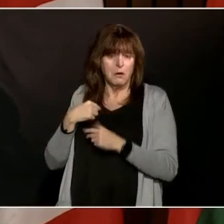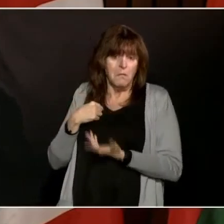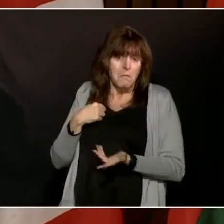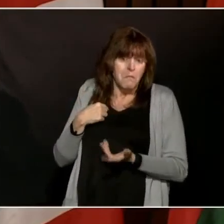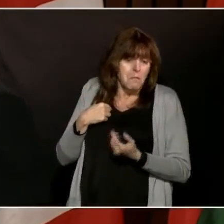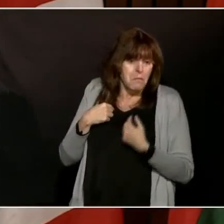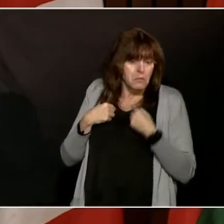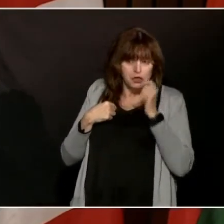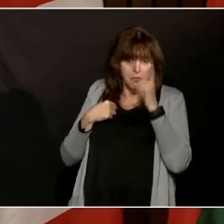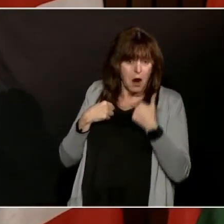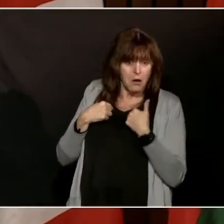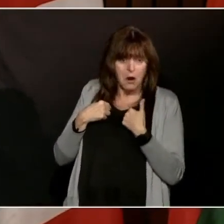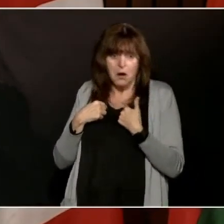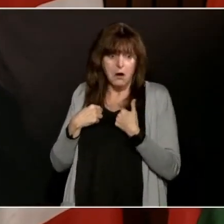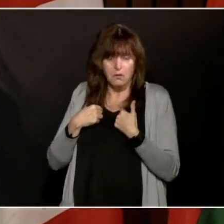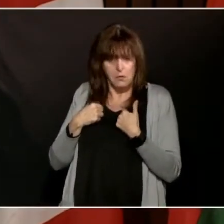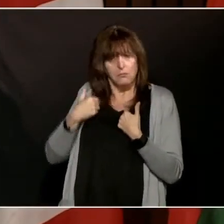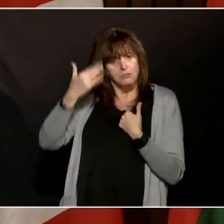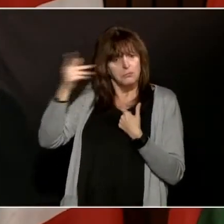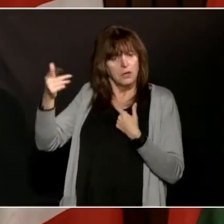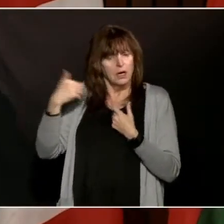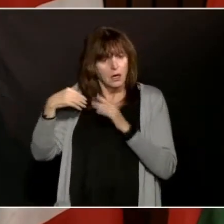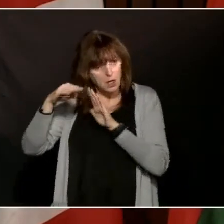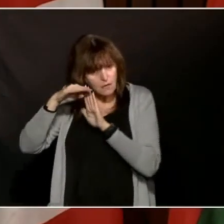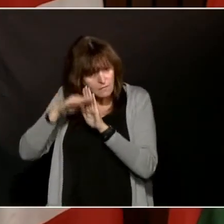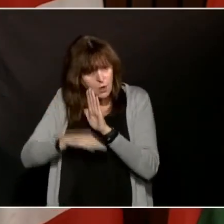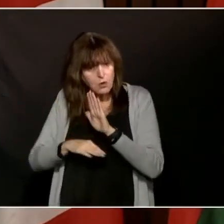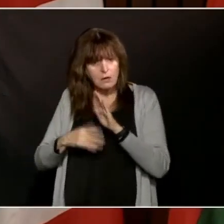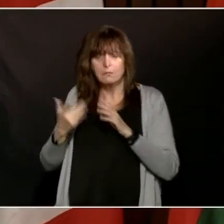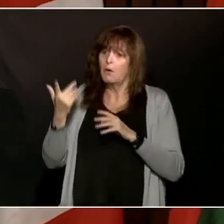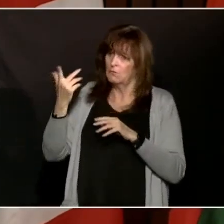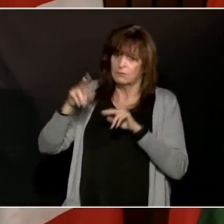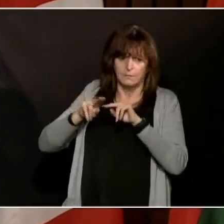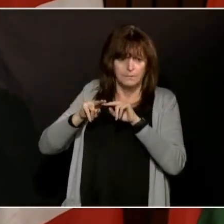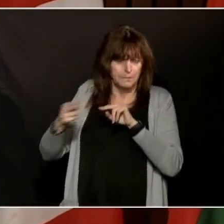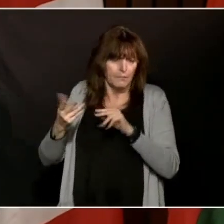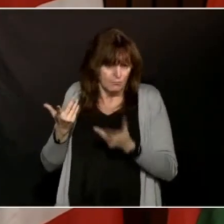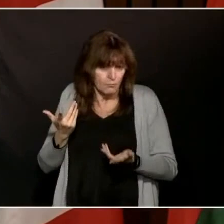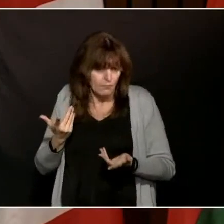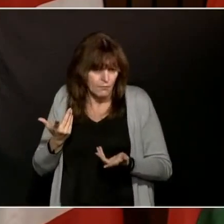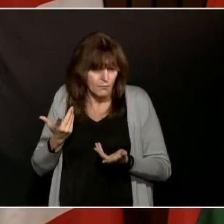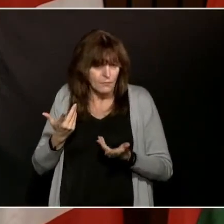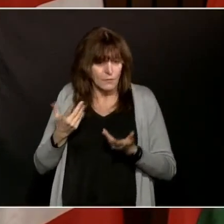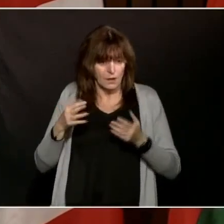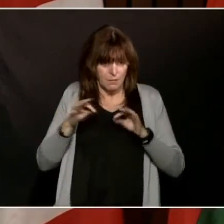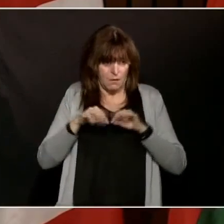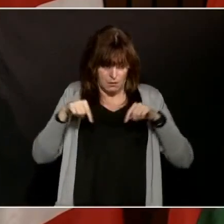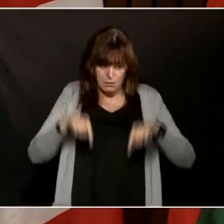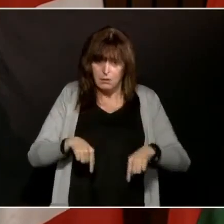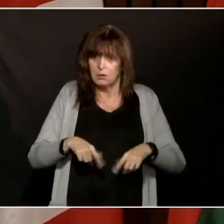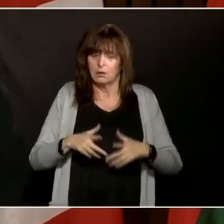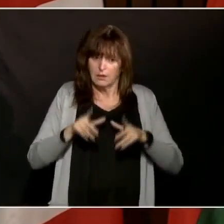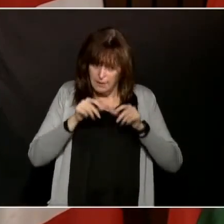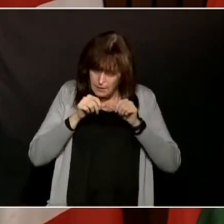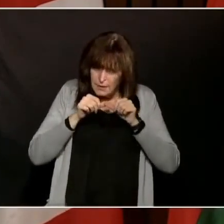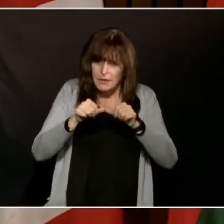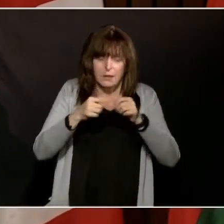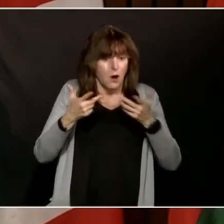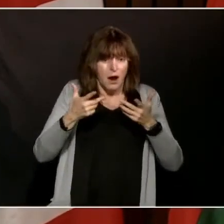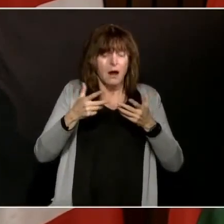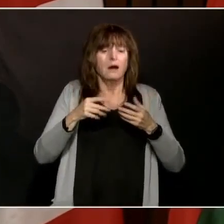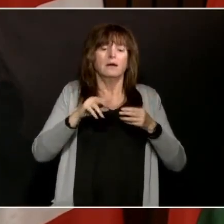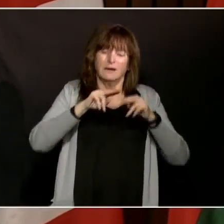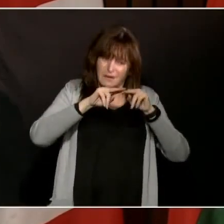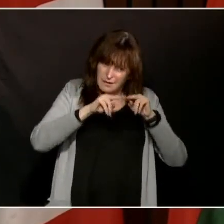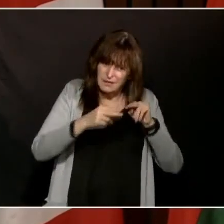effective. And I think it's really important that we continue to work towards the end and see as much of what's going